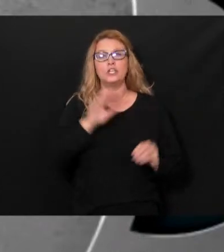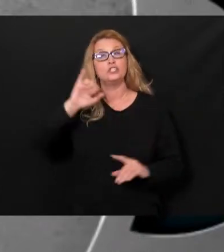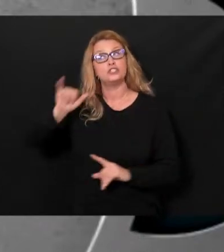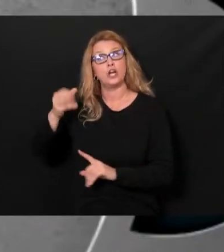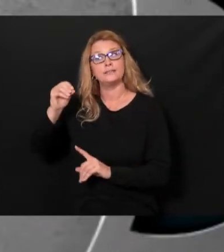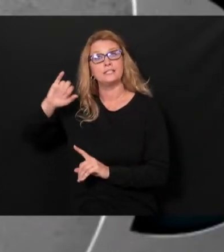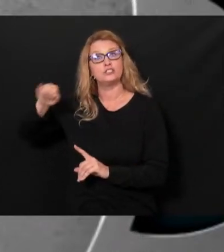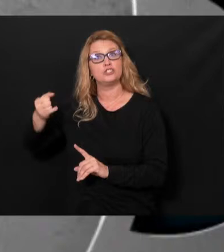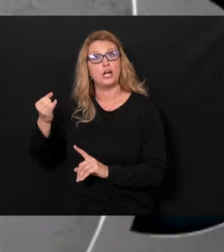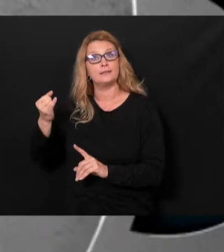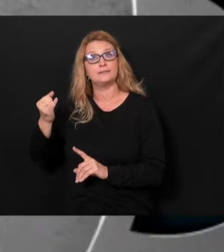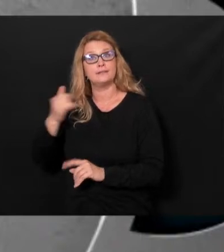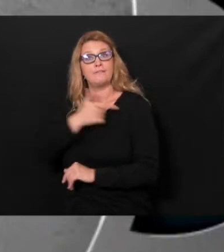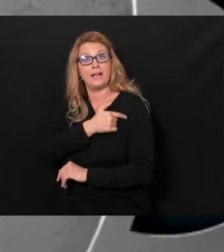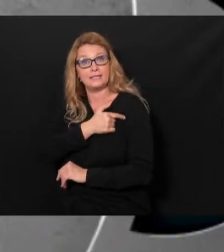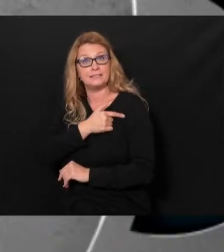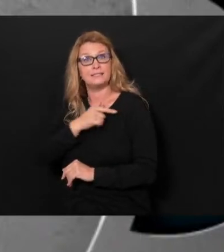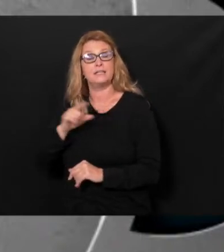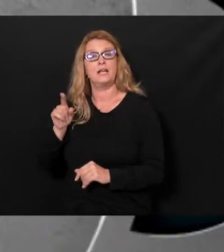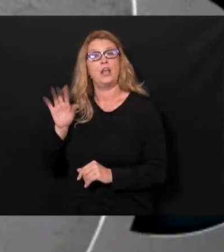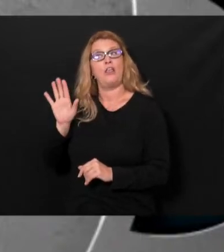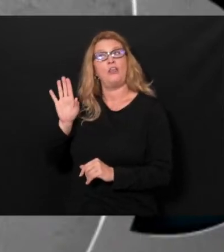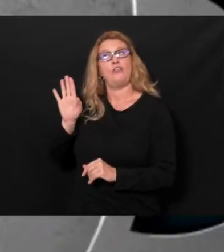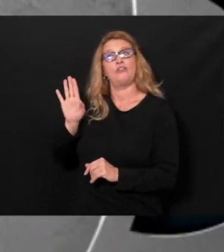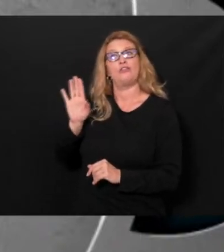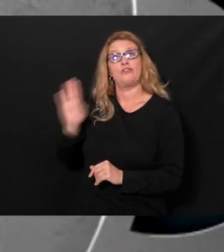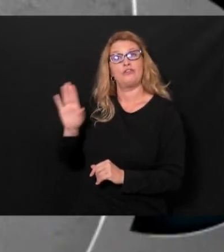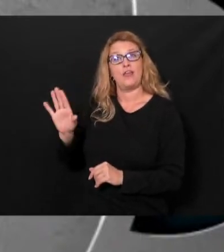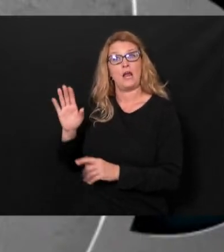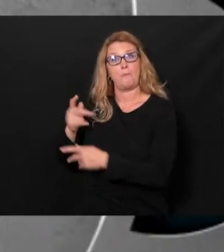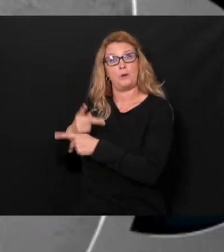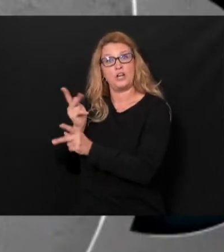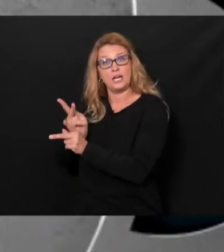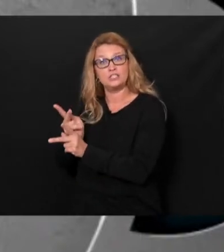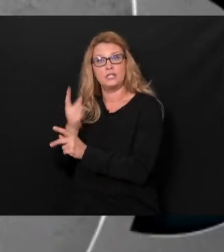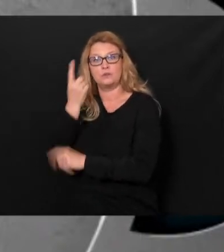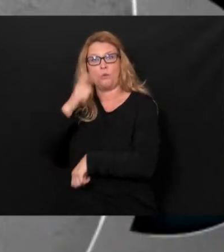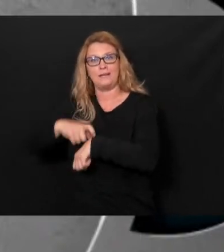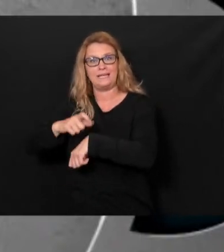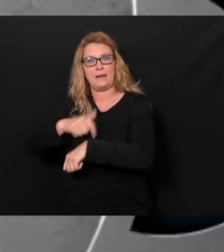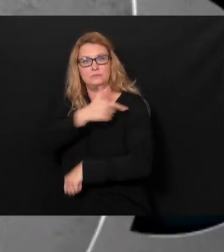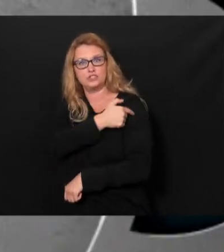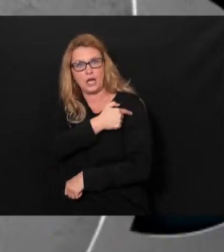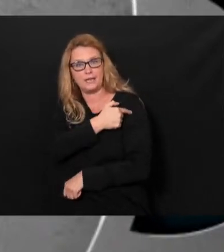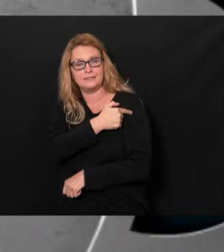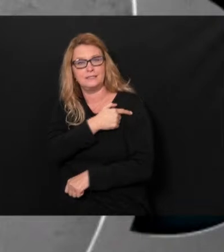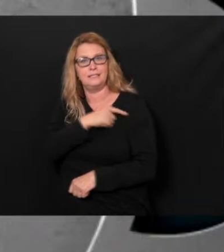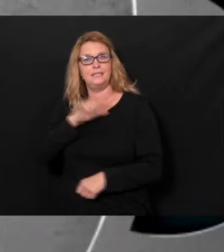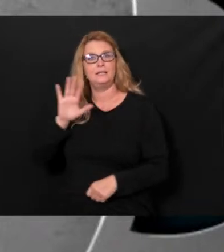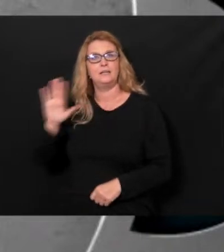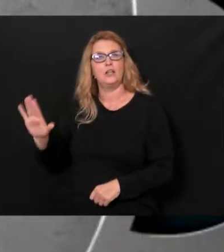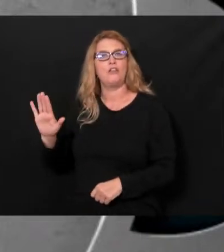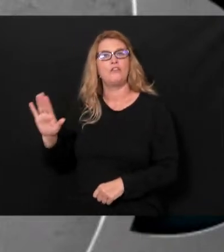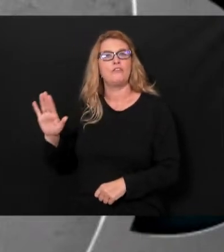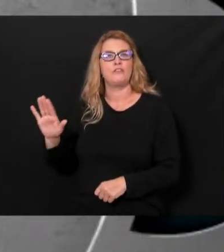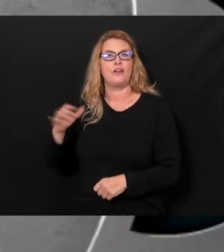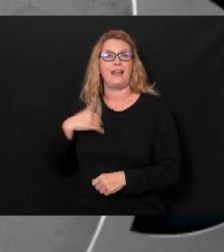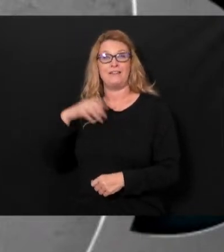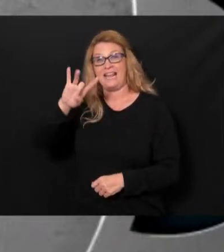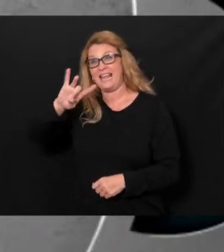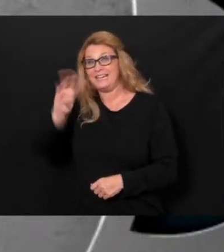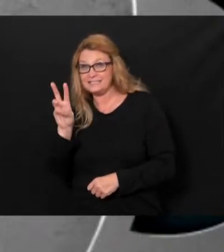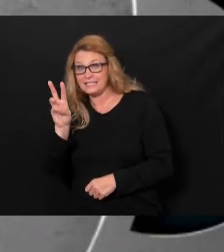Johnson & Johnson vaccine, the way they've designed it, it's a single shot vaccine. They're touting,